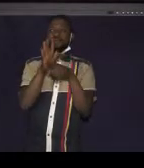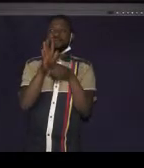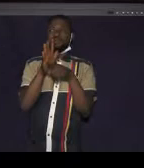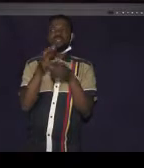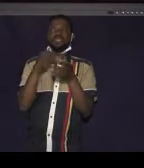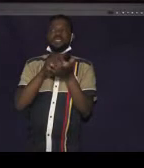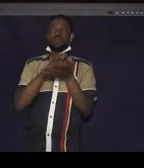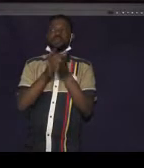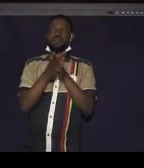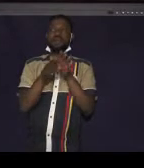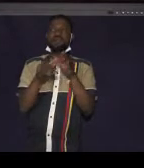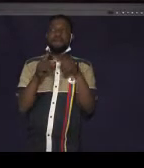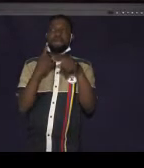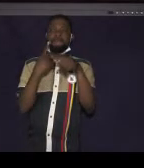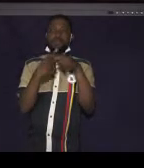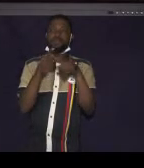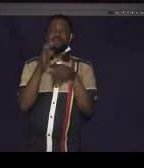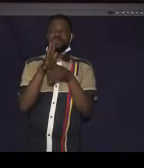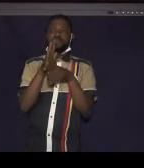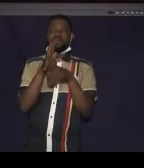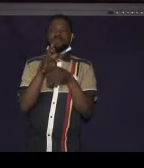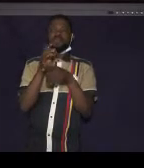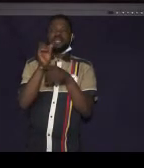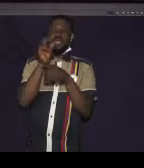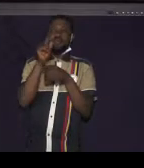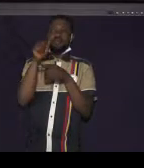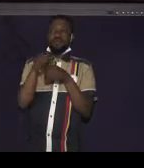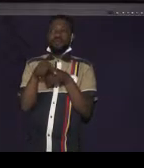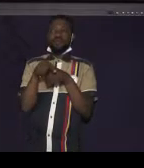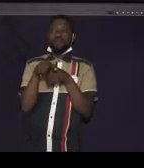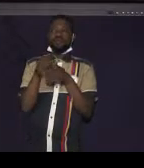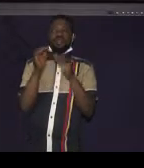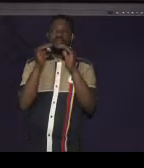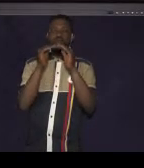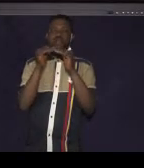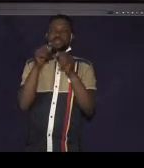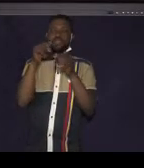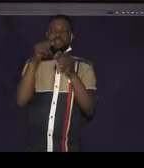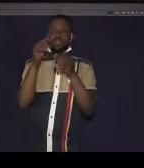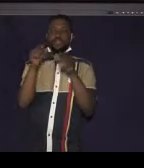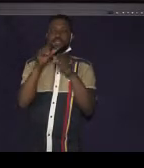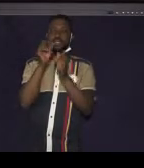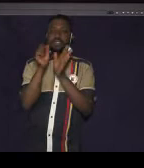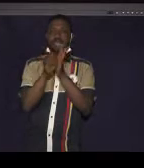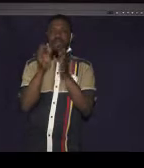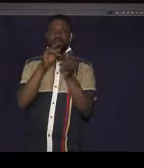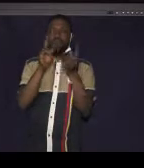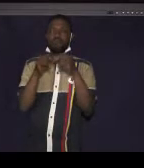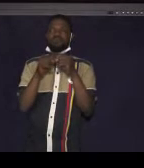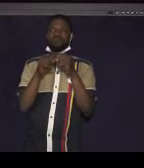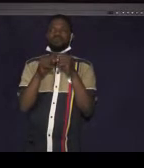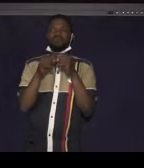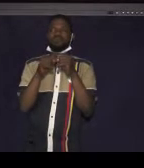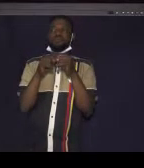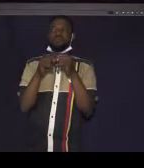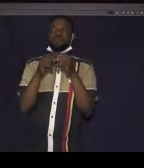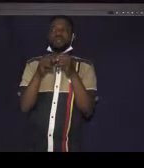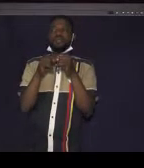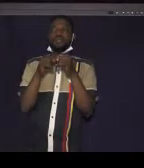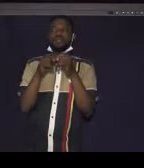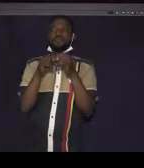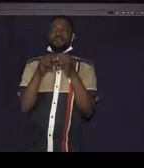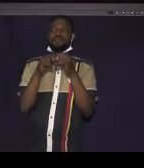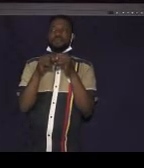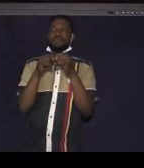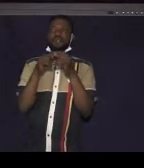Okay, it becomes plus 5. Then 11 will come down. Equality sign will come down. Minus 5 is no longer here. It has become plus 5 on the